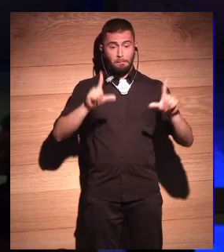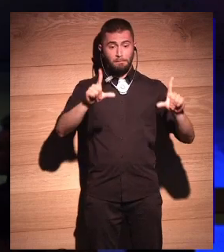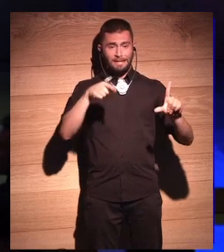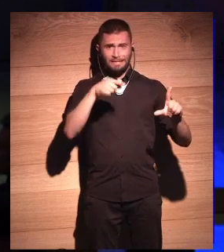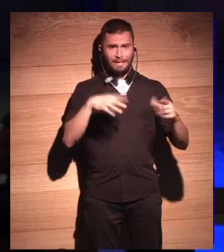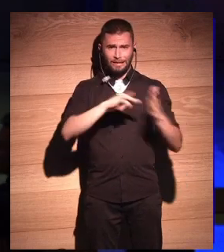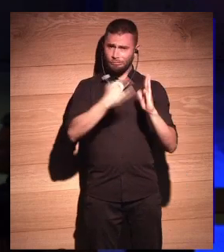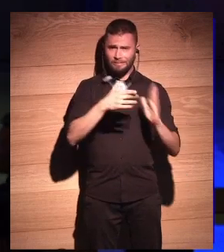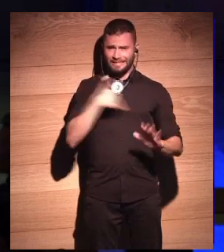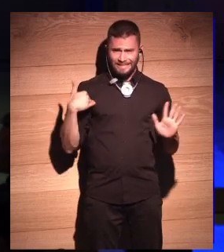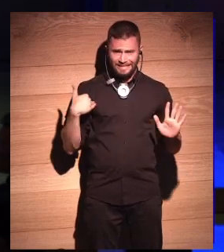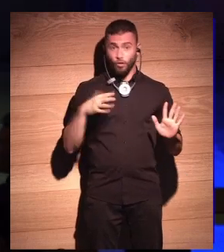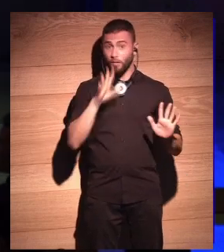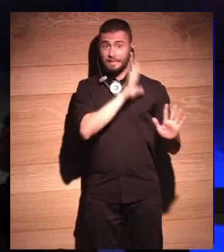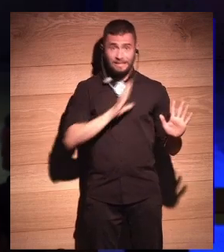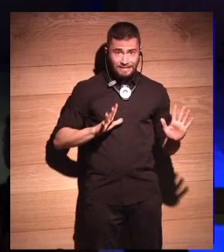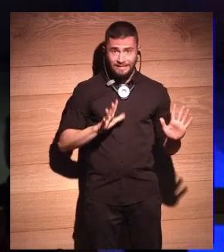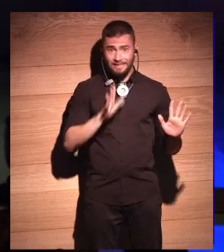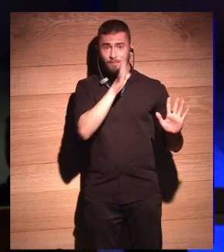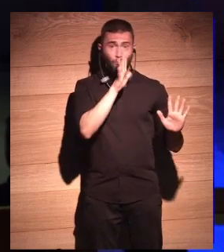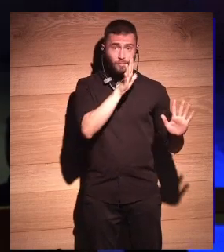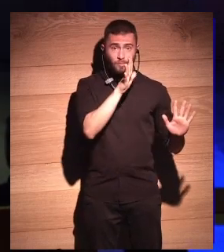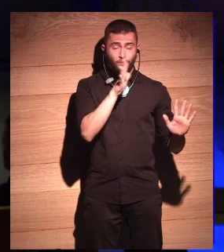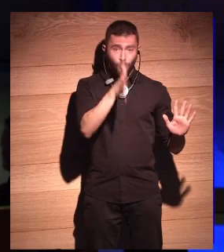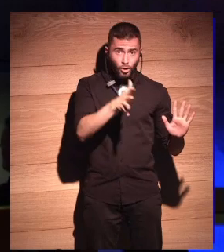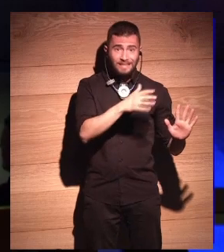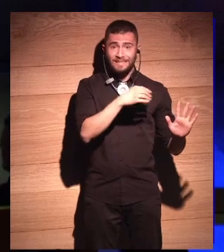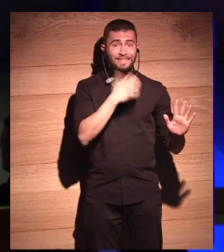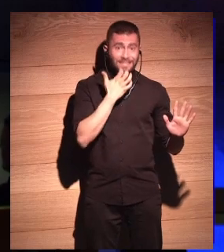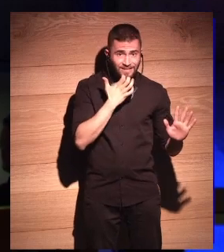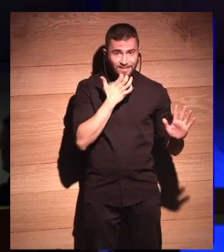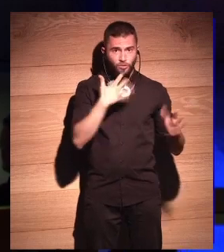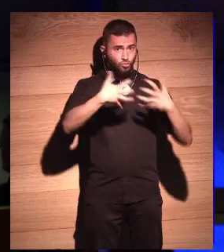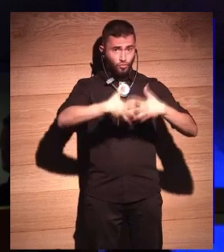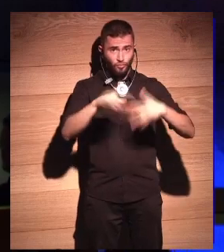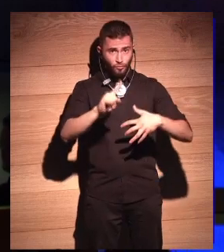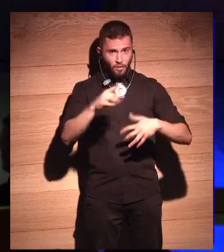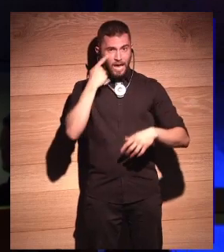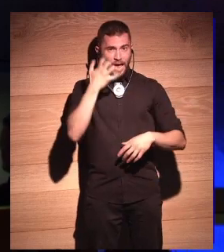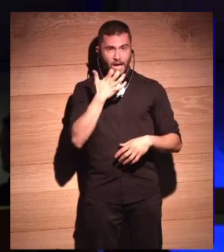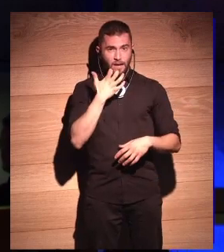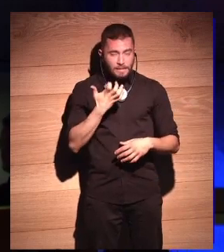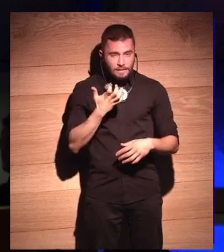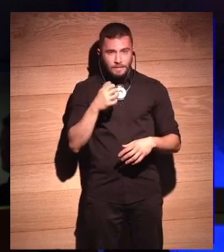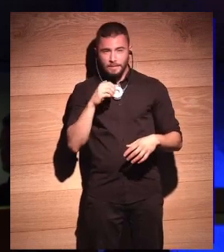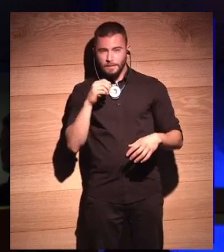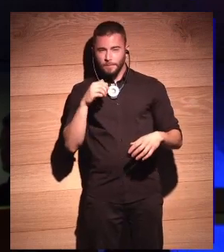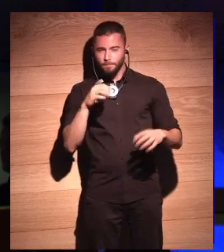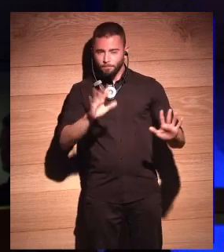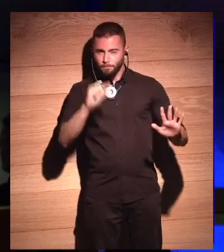see if I quit this, if that will help anything. Oh yeah, and the camera, thank you.